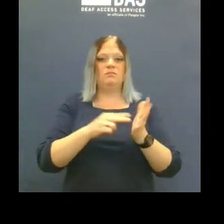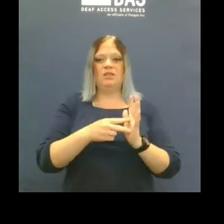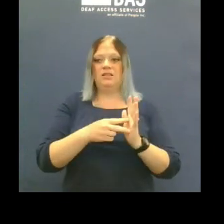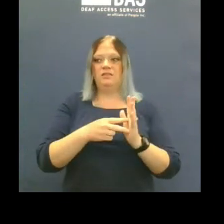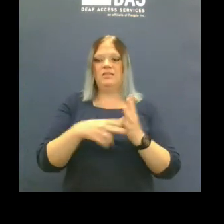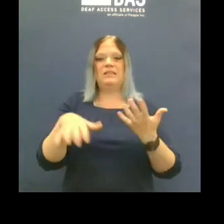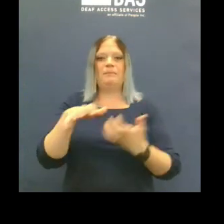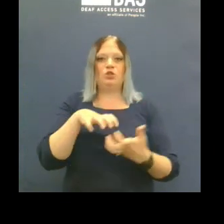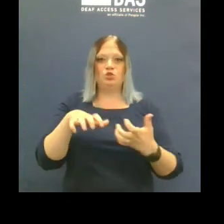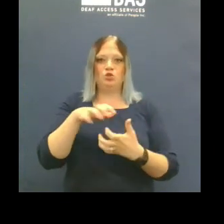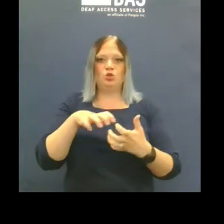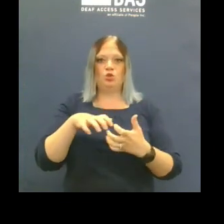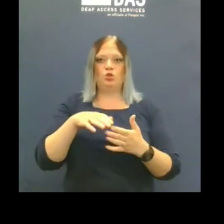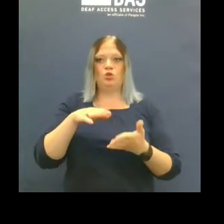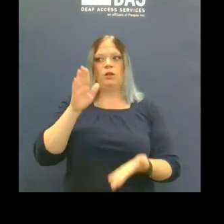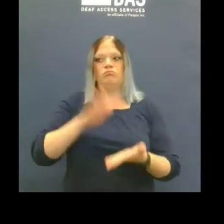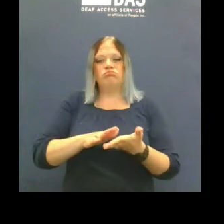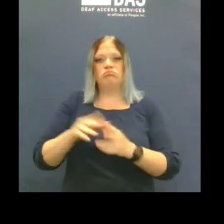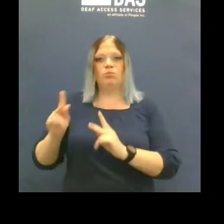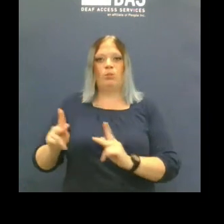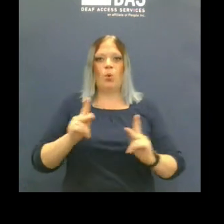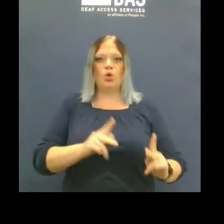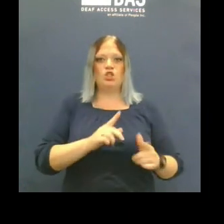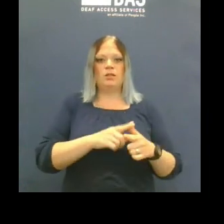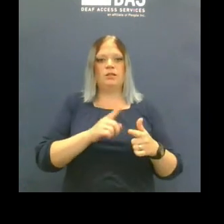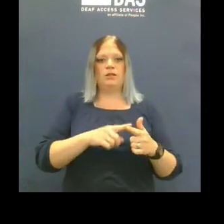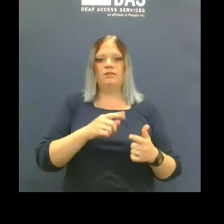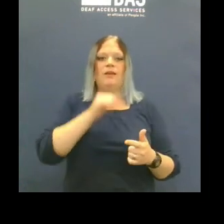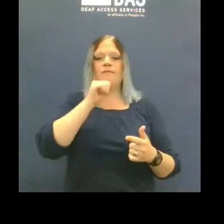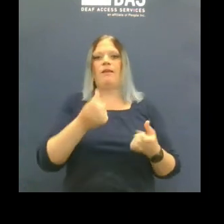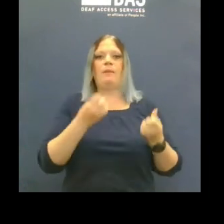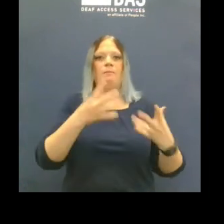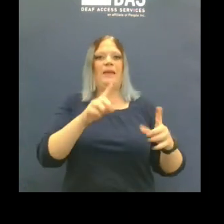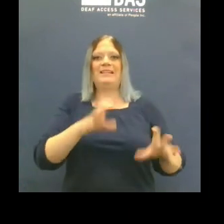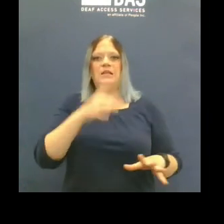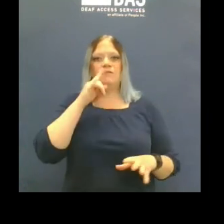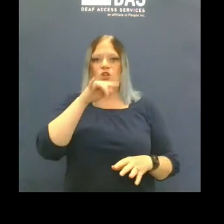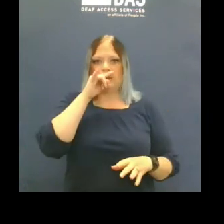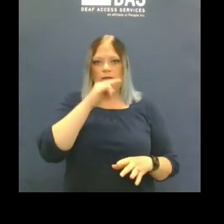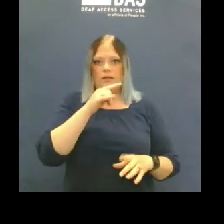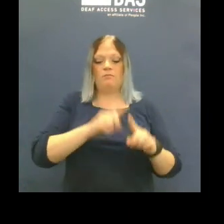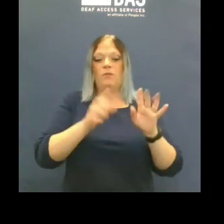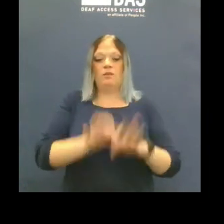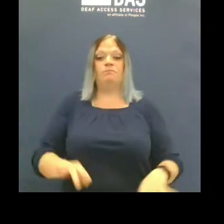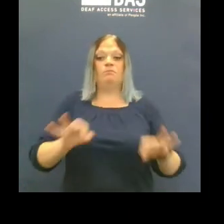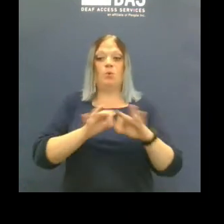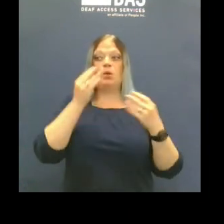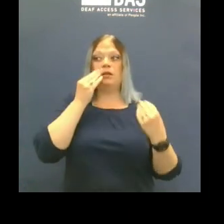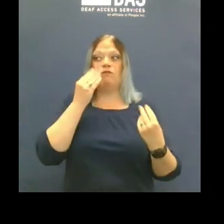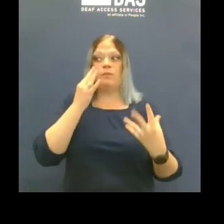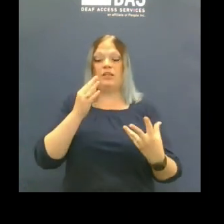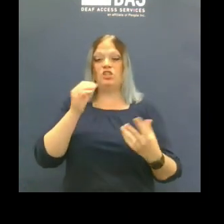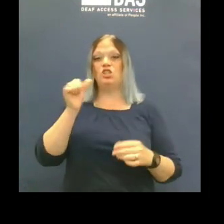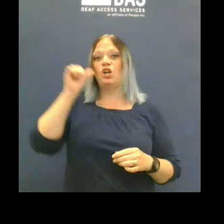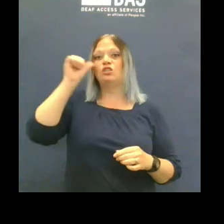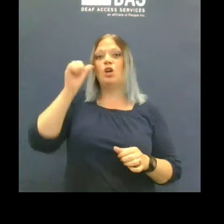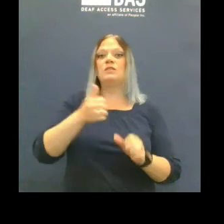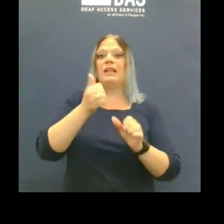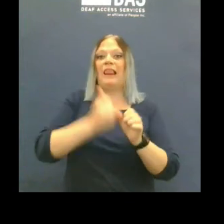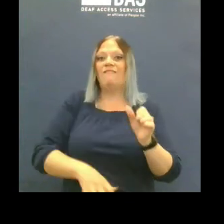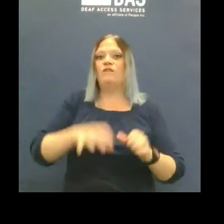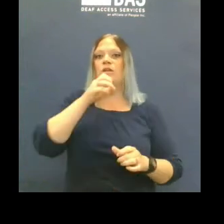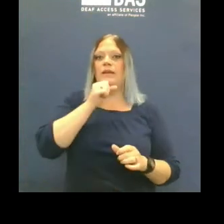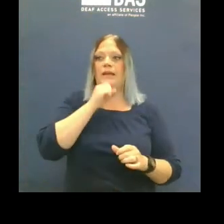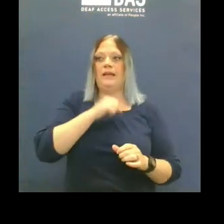of a lower proportion and less kids getting tested. However, the important information here is that adults at every single